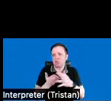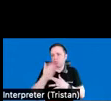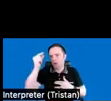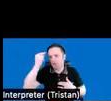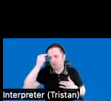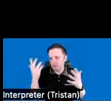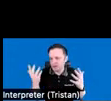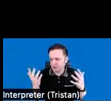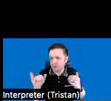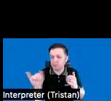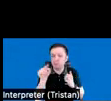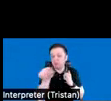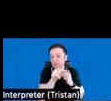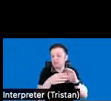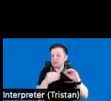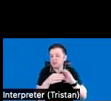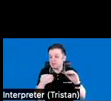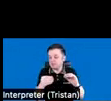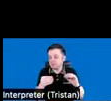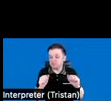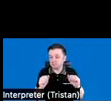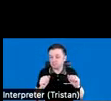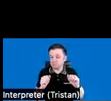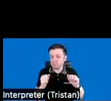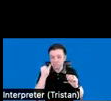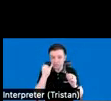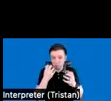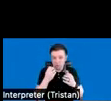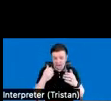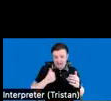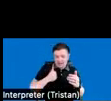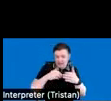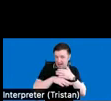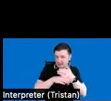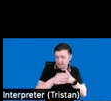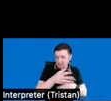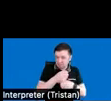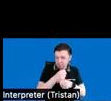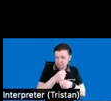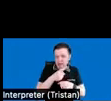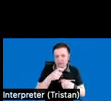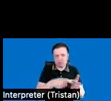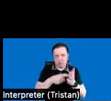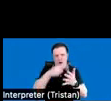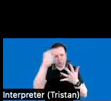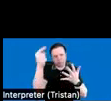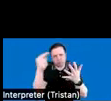also indicated further that to get access to services in Canada, some prerequisites need to be met. So that expectation is to show success in